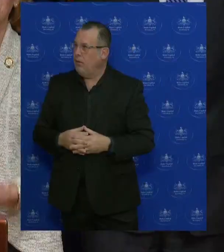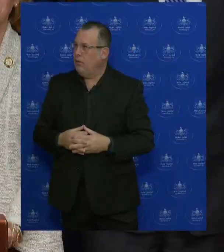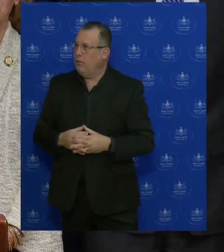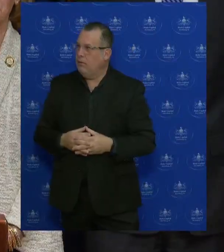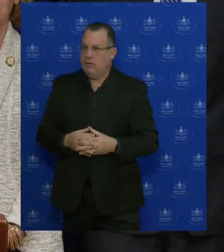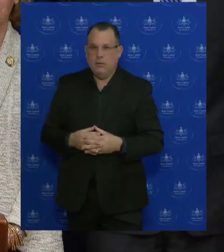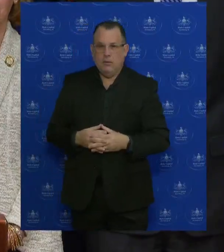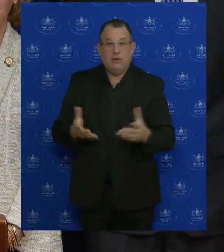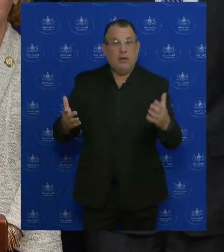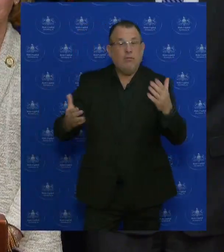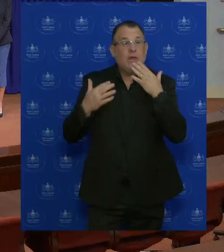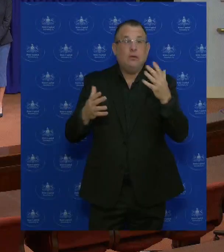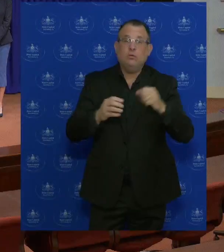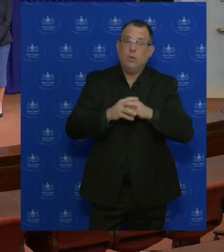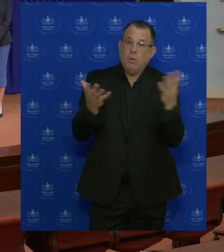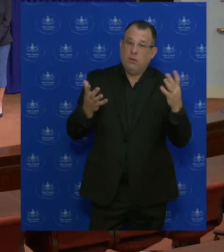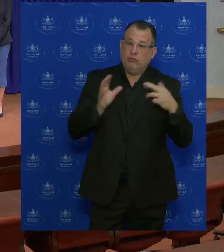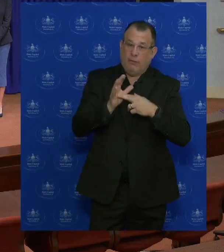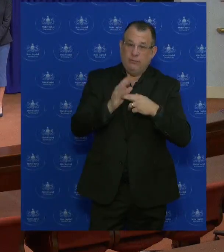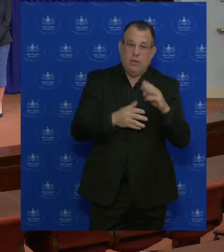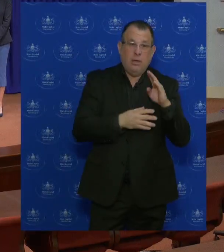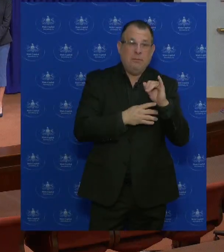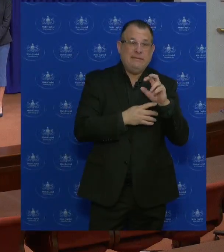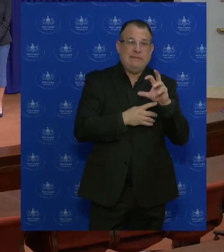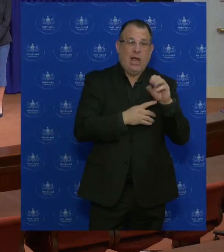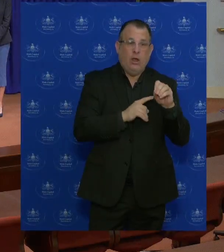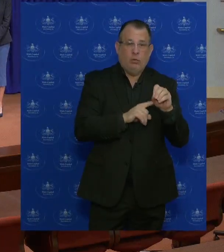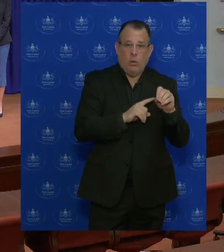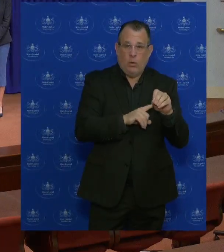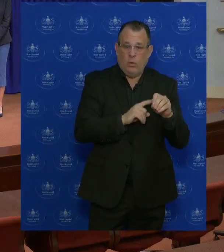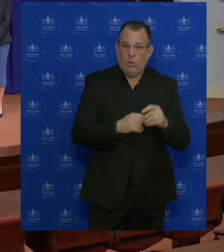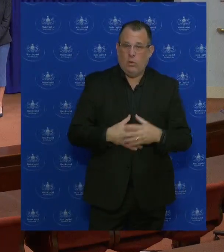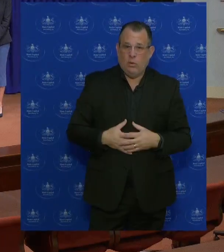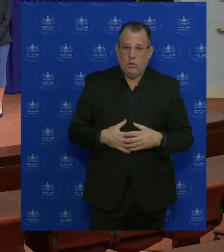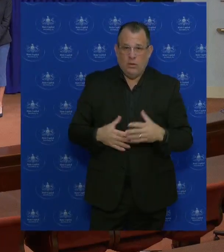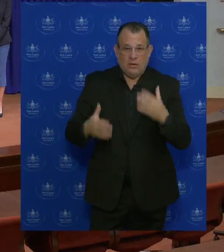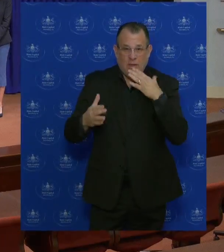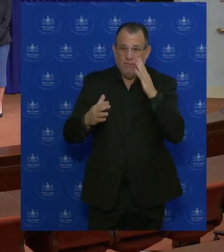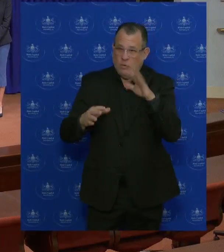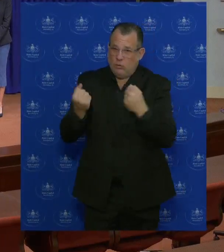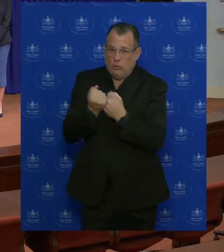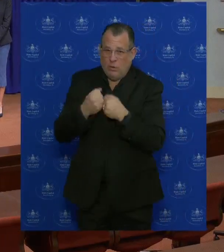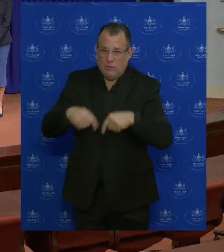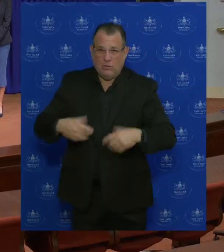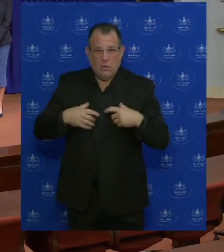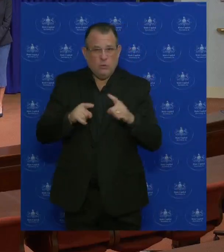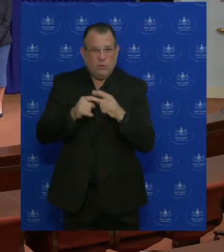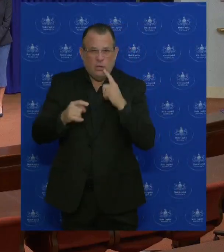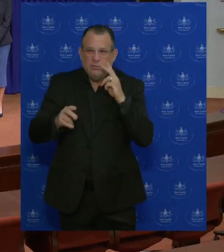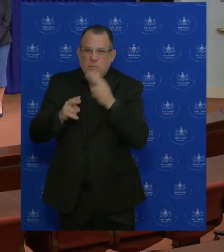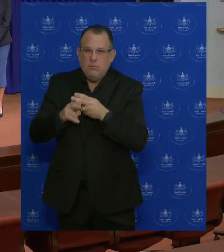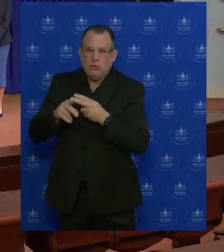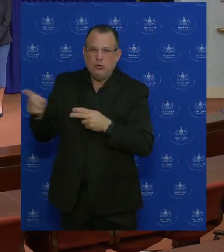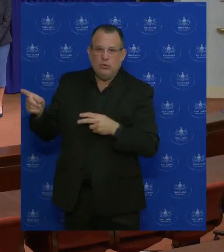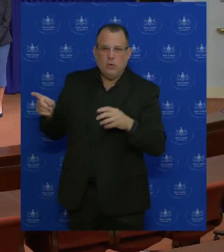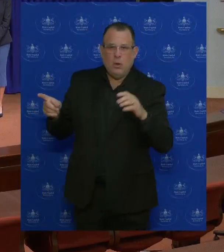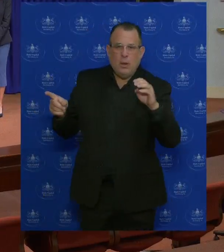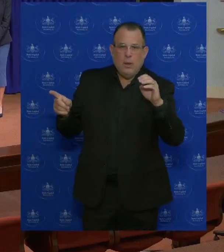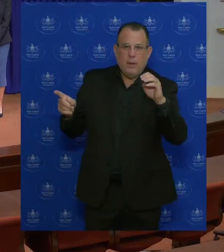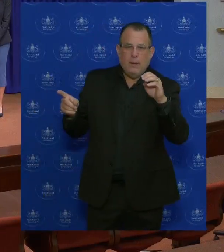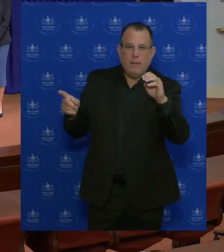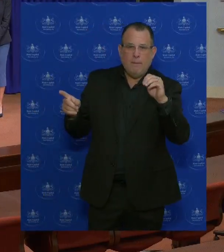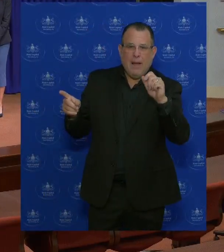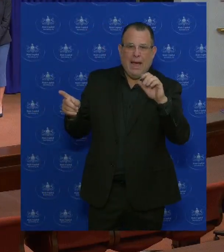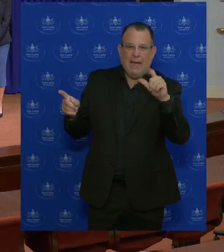Thank you so much, Representative Bizzarro. Thanks for championing this. I also want to mention that Marla Brown also has a bill to